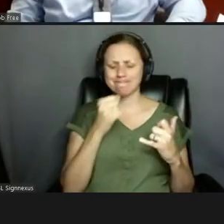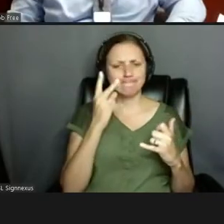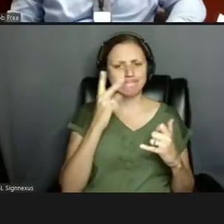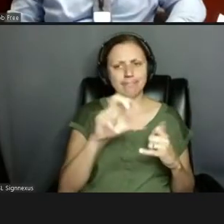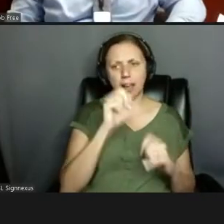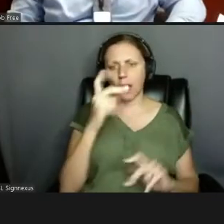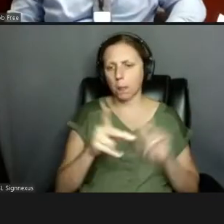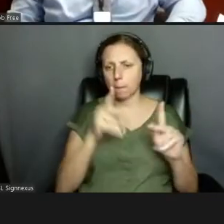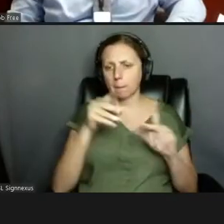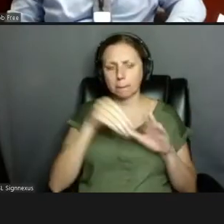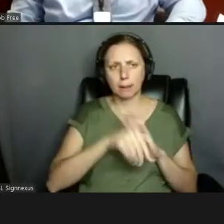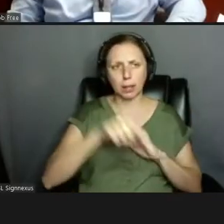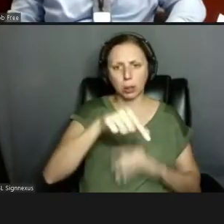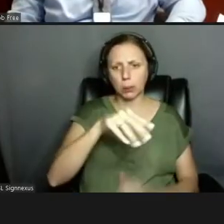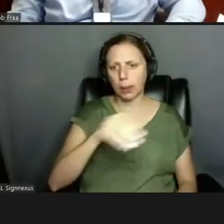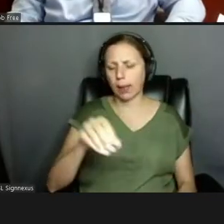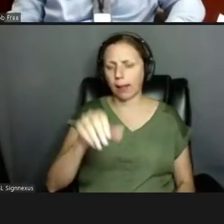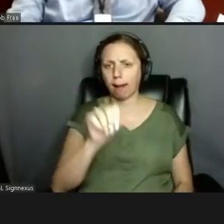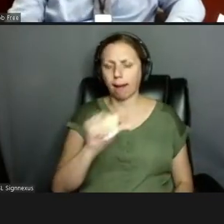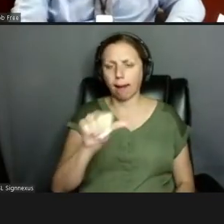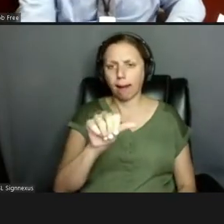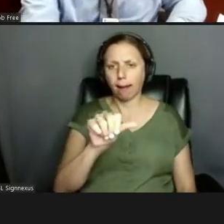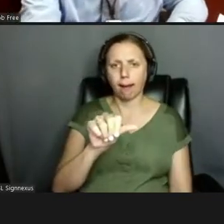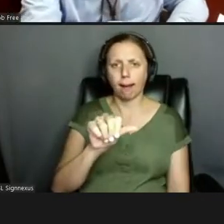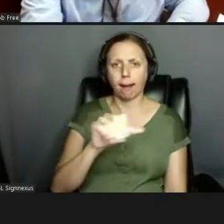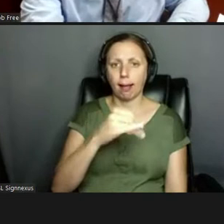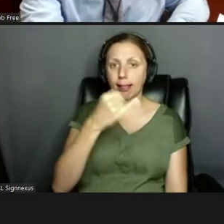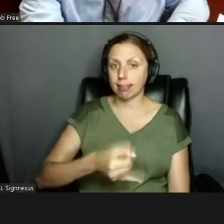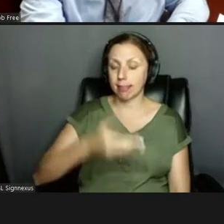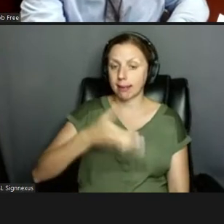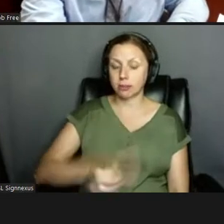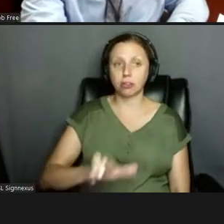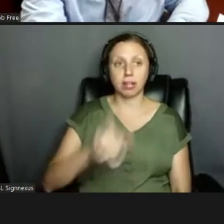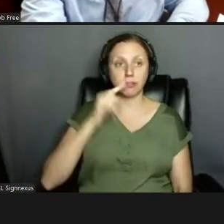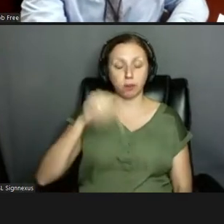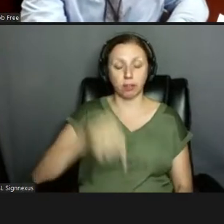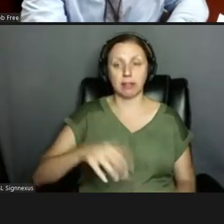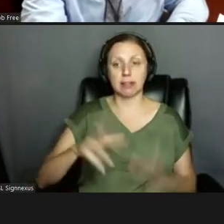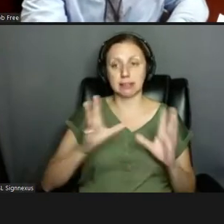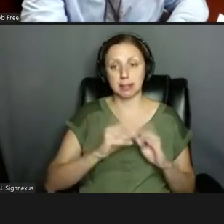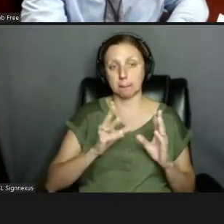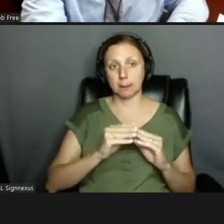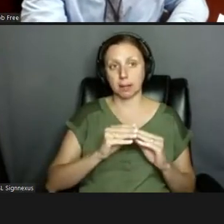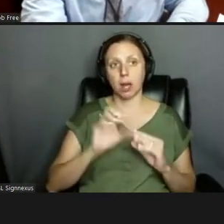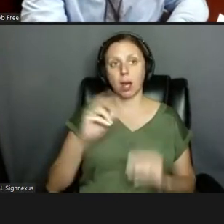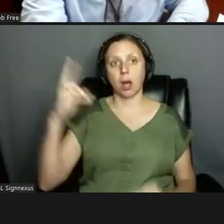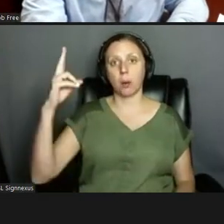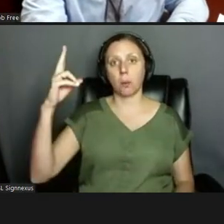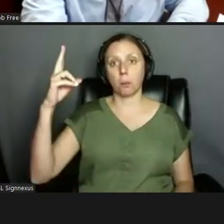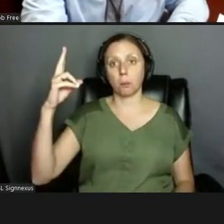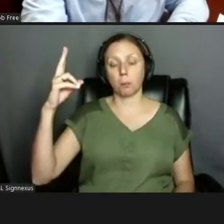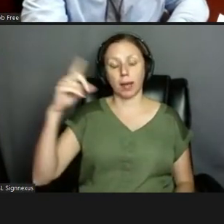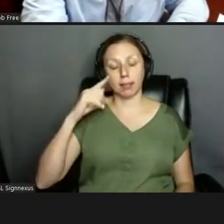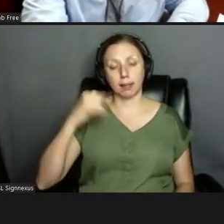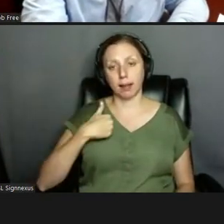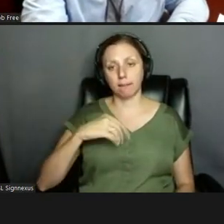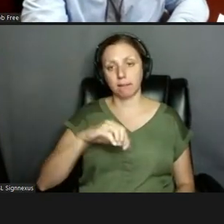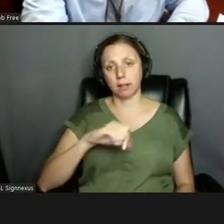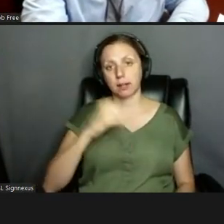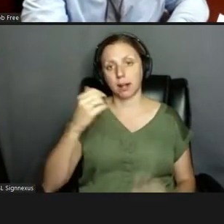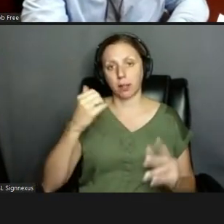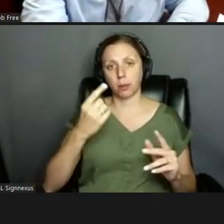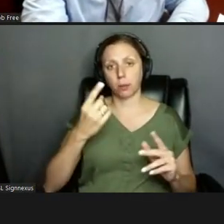Q&A. So this is your last chance, at least for this meeting. I think we got